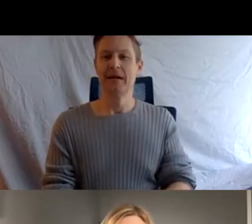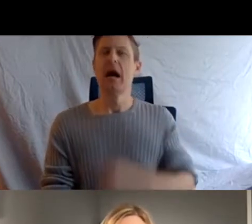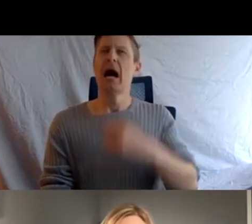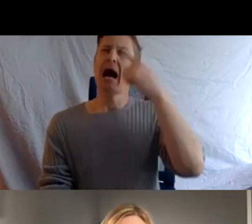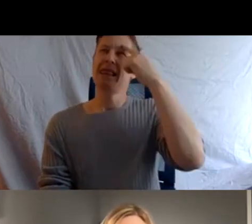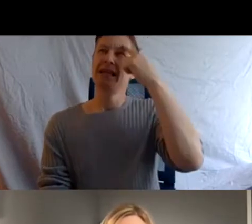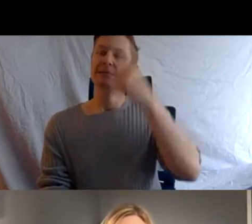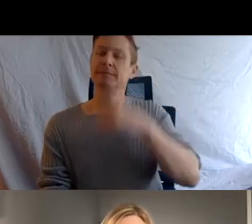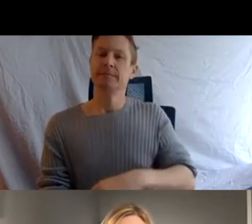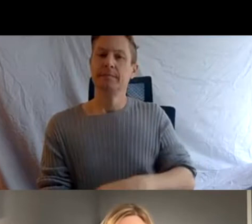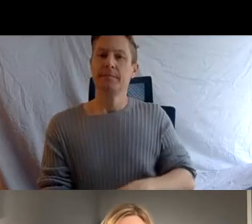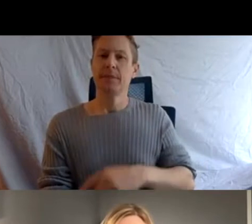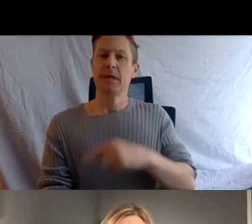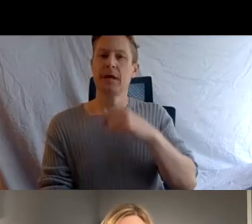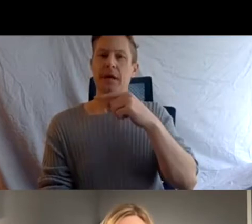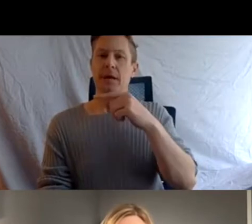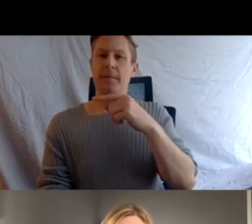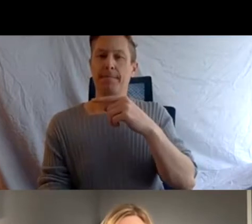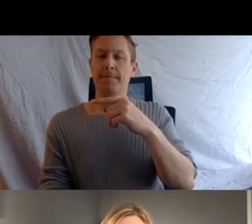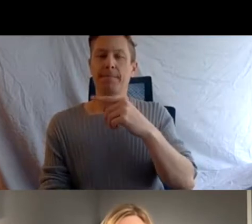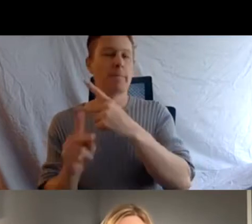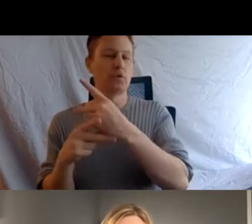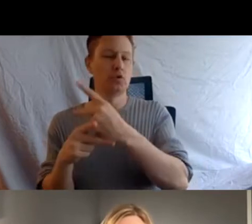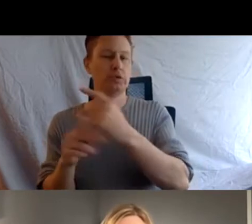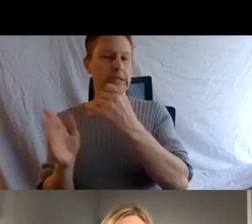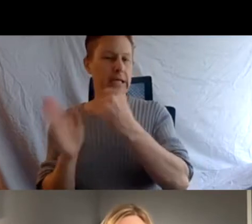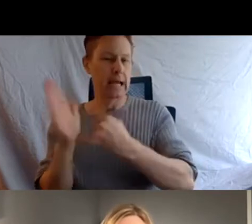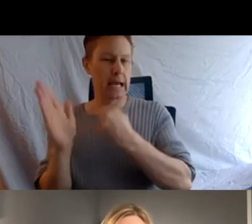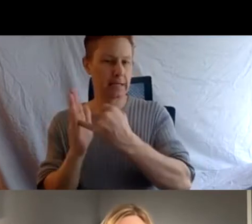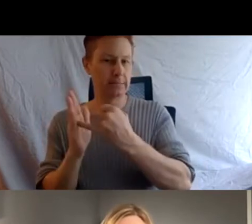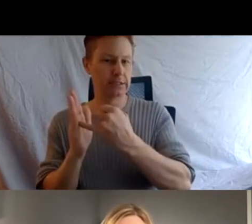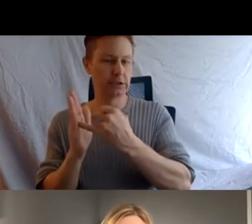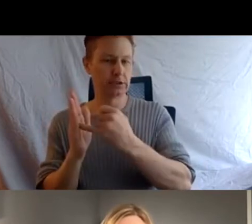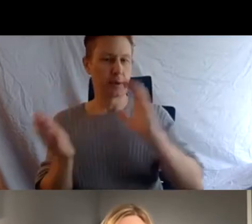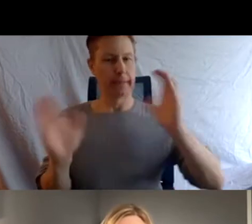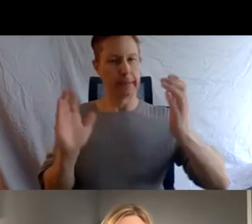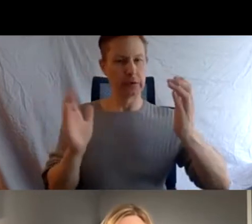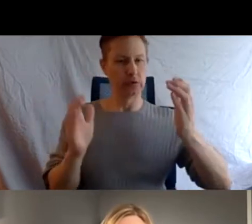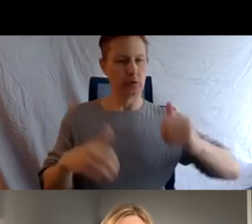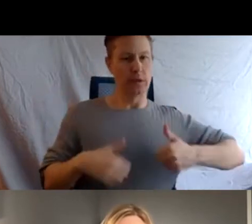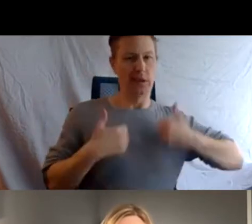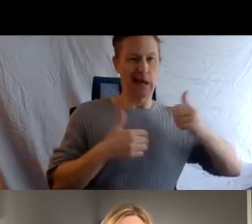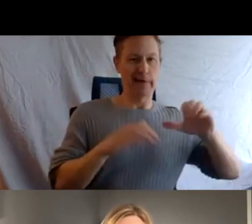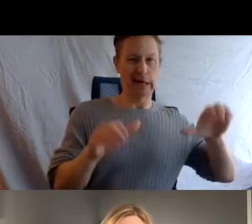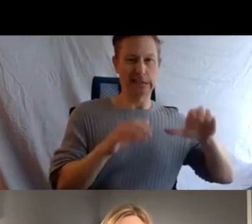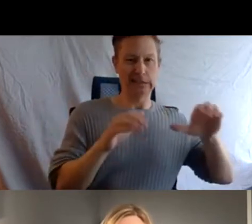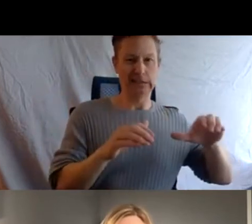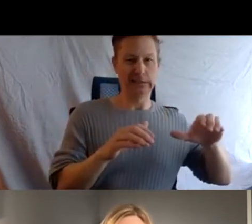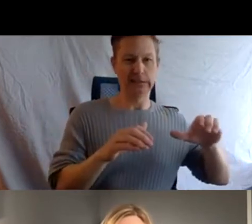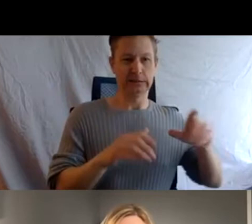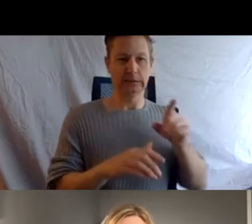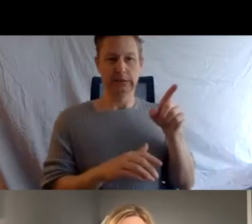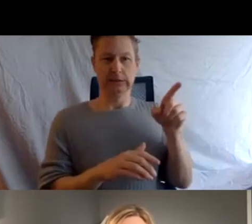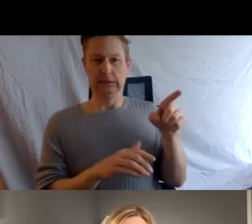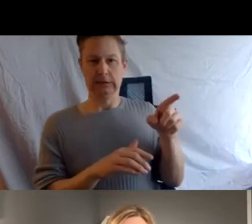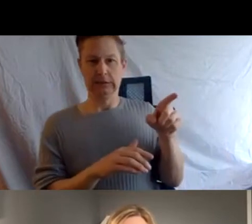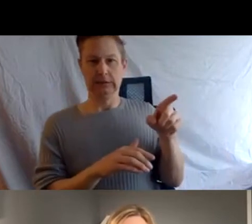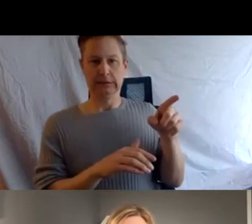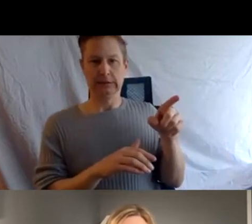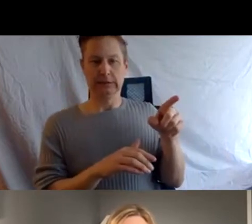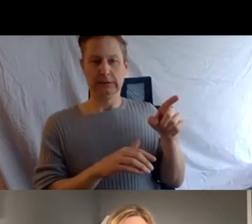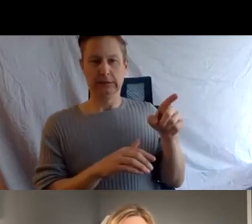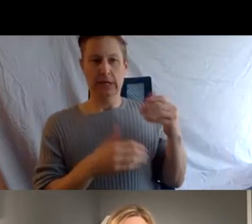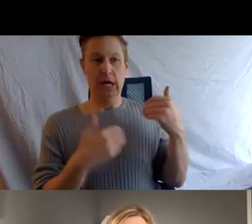of producing animation as opposed to producing live action, like live action having